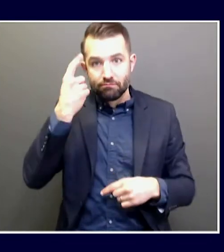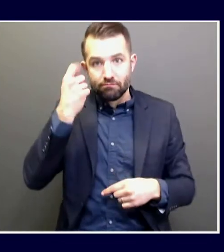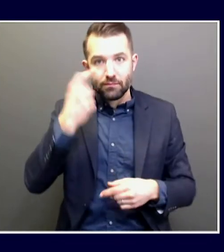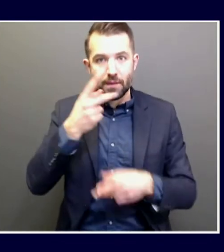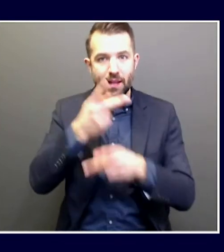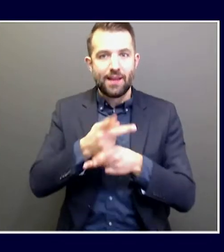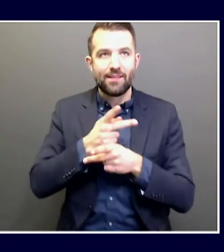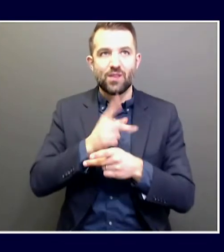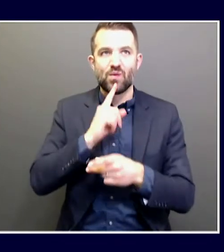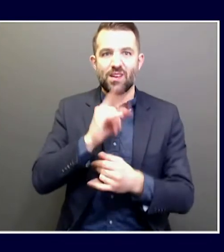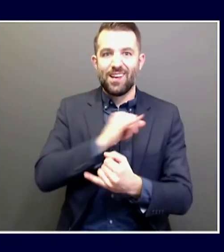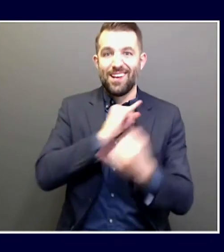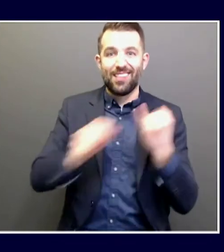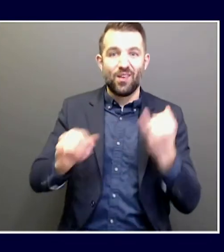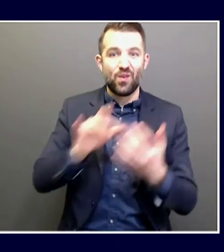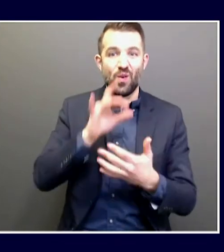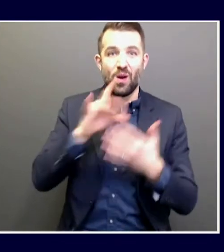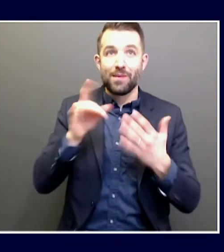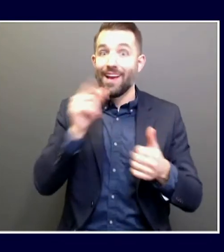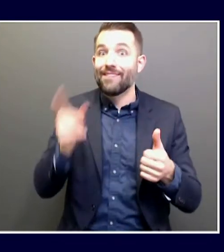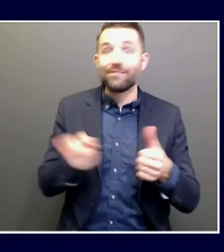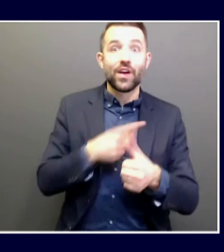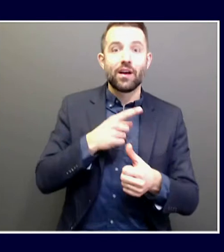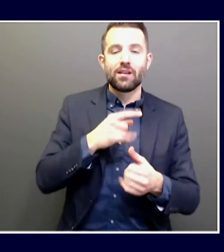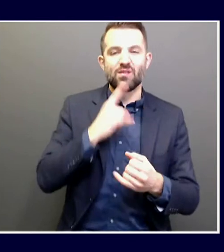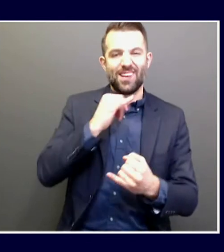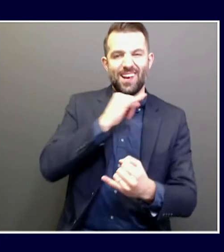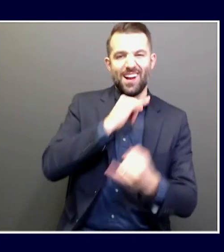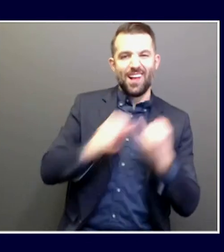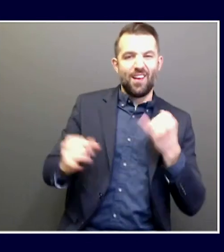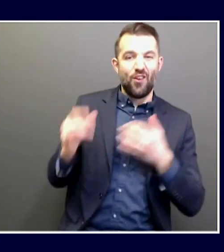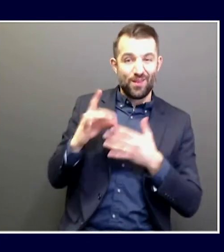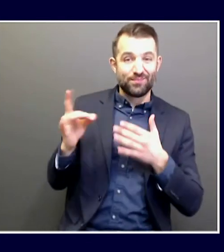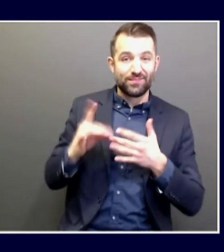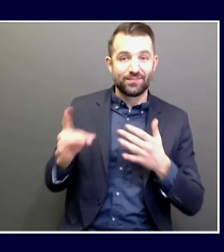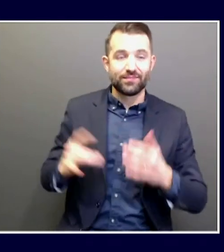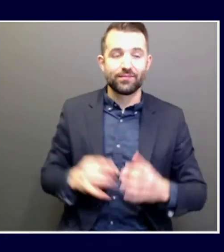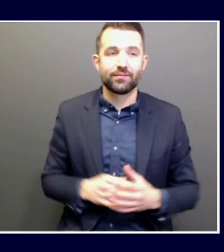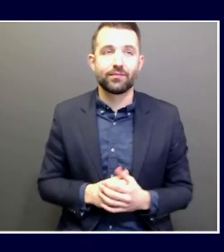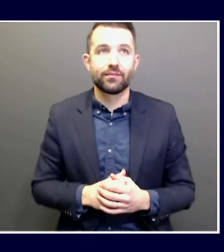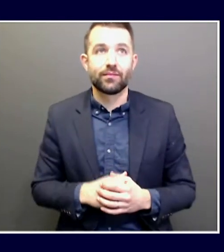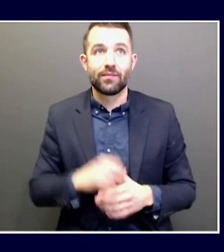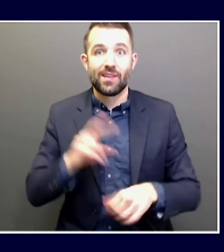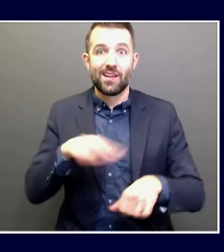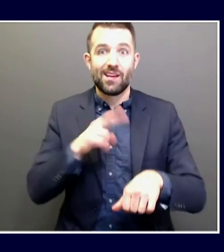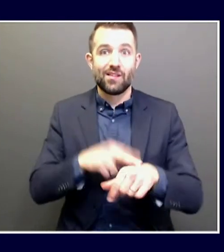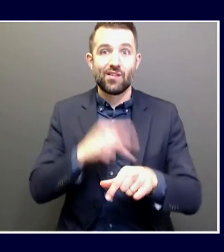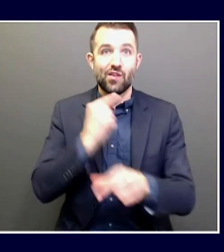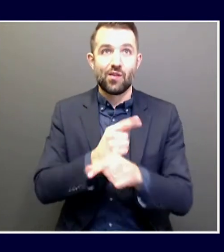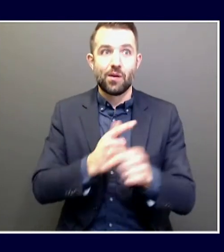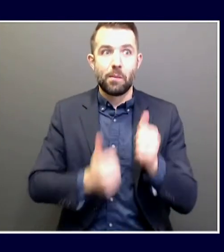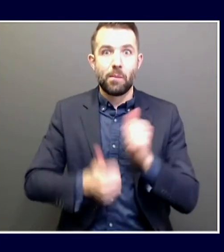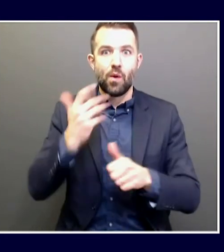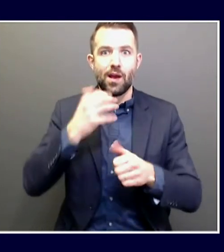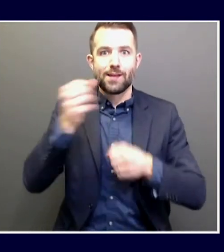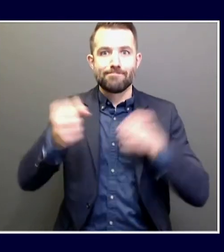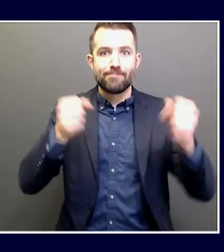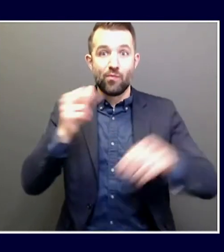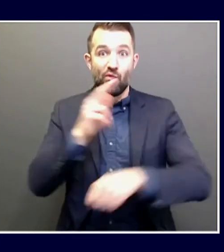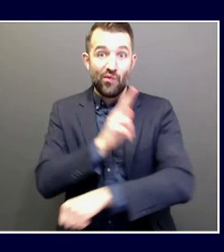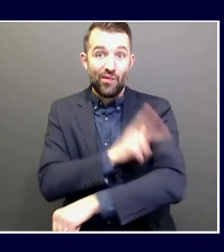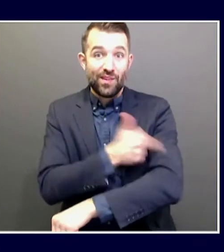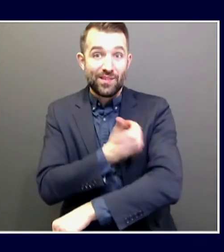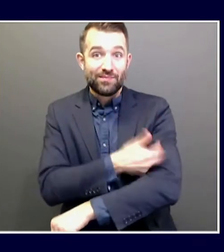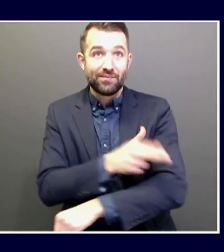first resort, and we primarily are focusing the National Guard on hospitals for the reasons that we discussed.